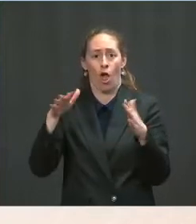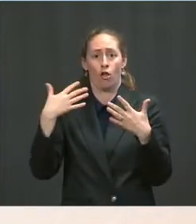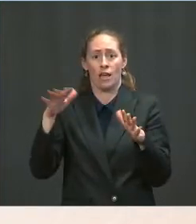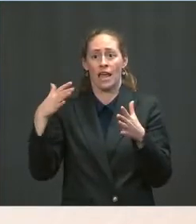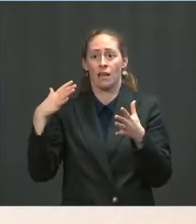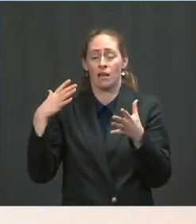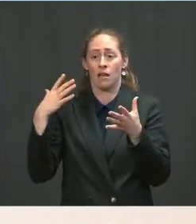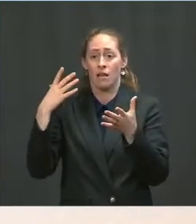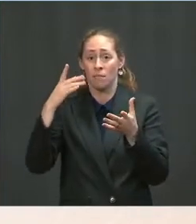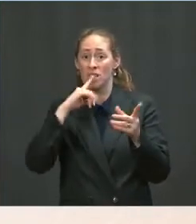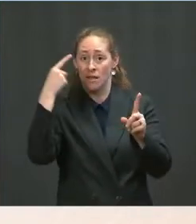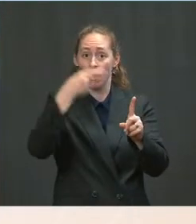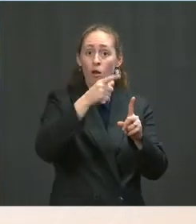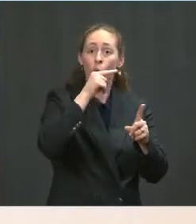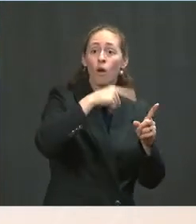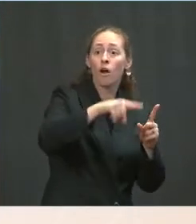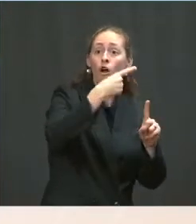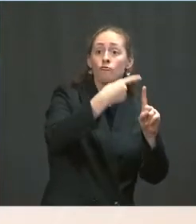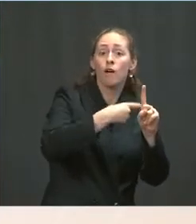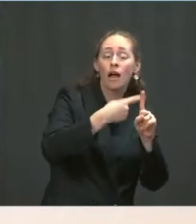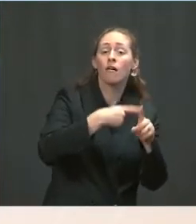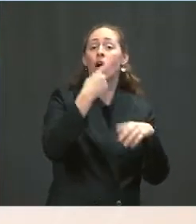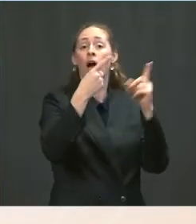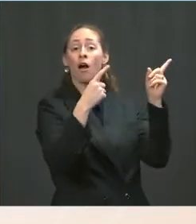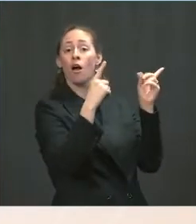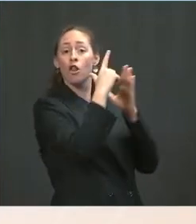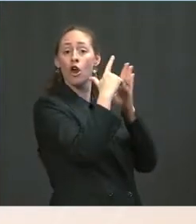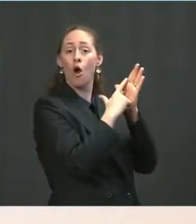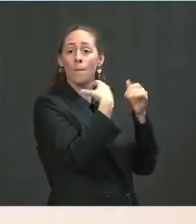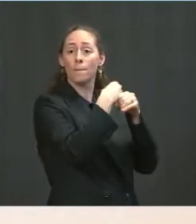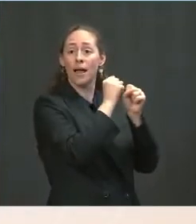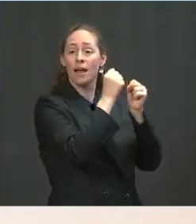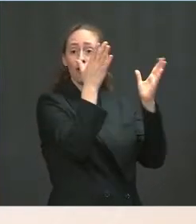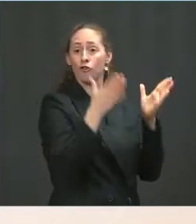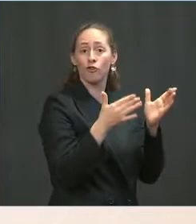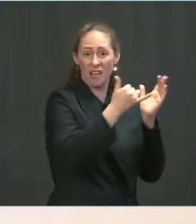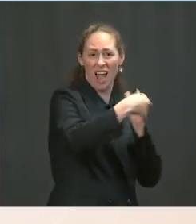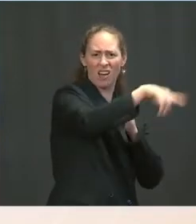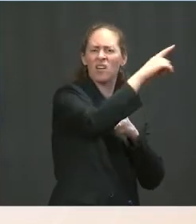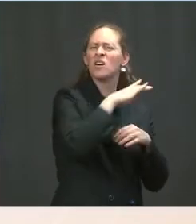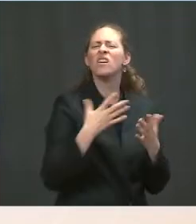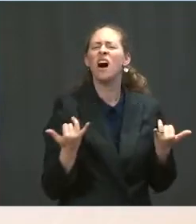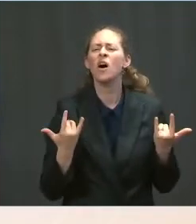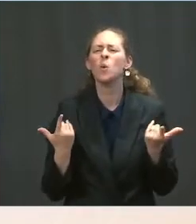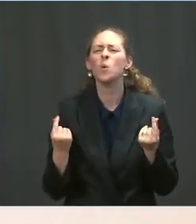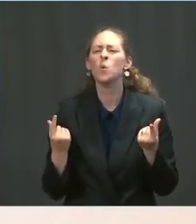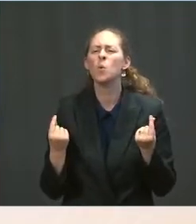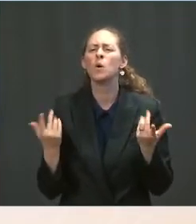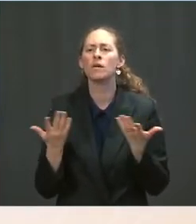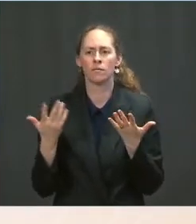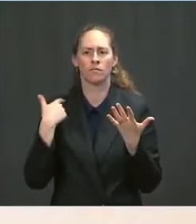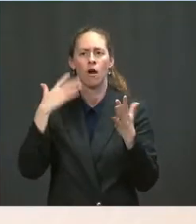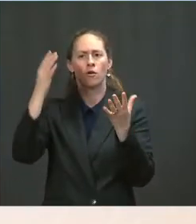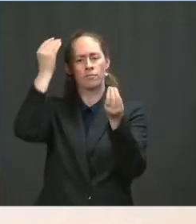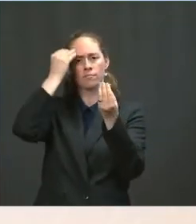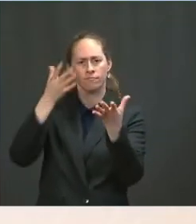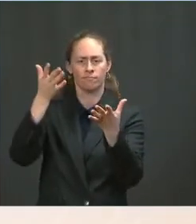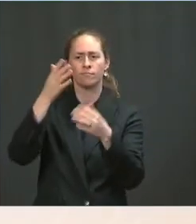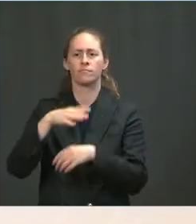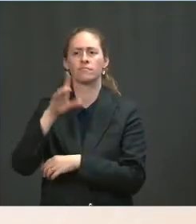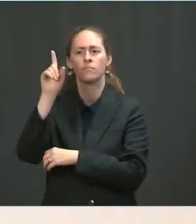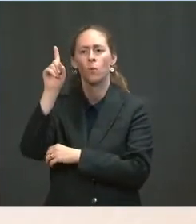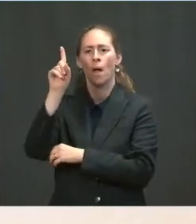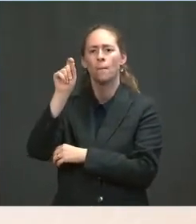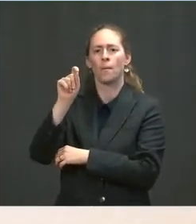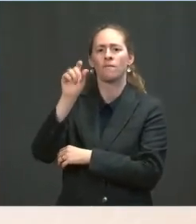and lawmakers. So what we have done these past couple of days is we made an announcement last week that $1.5 billion of